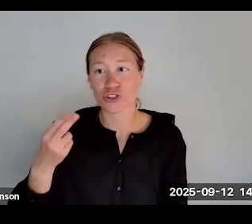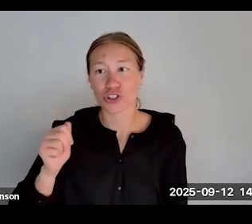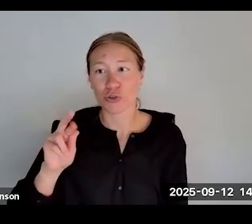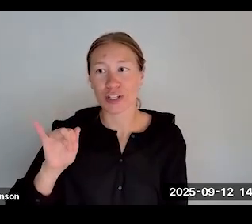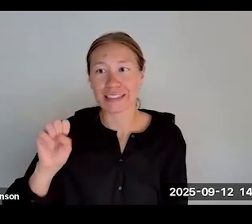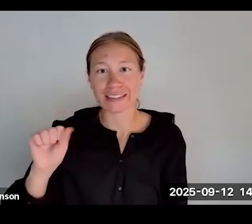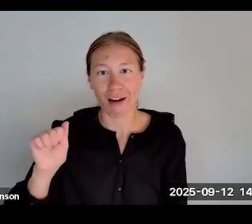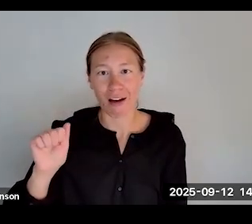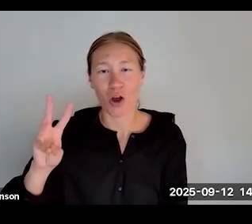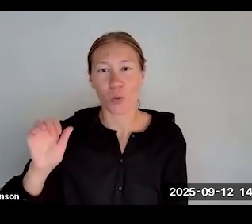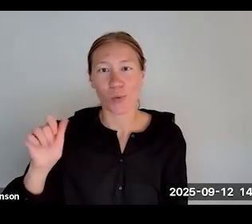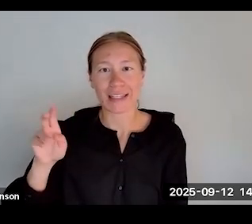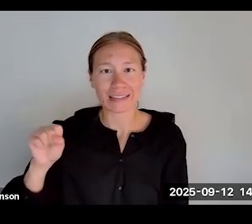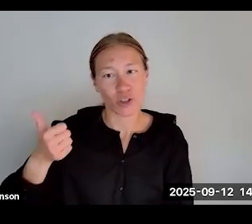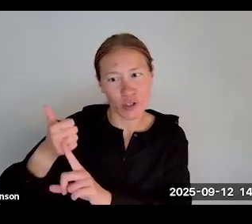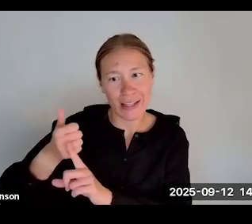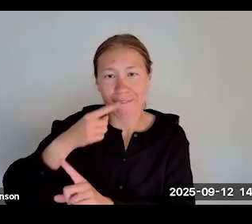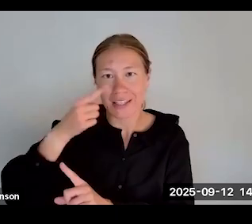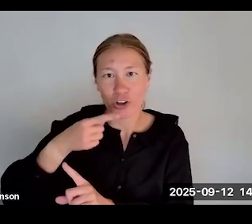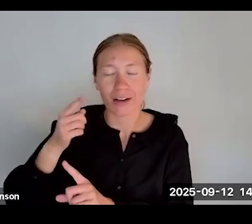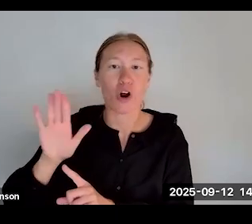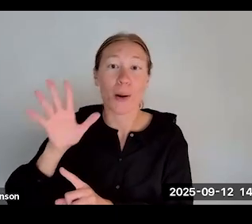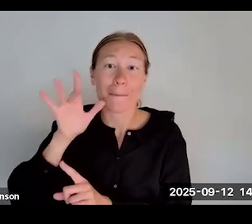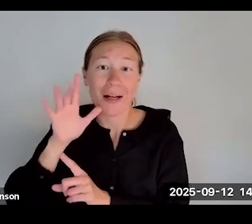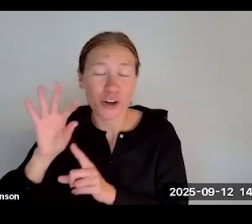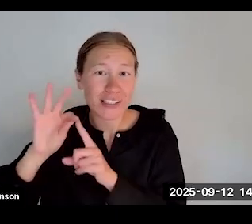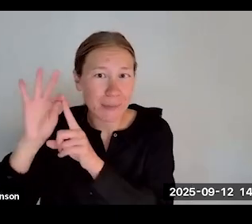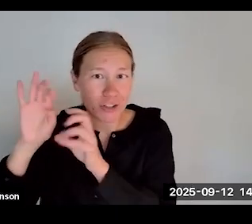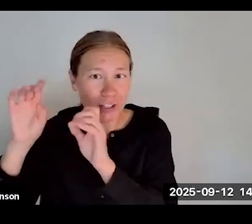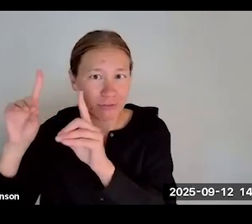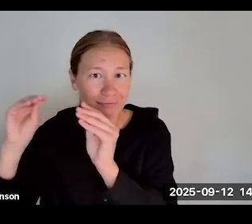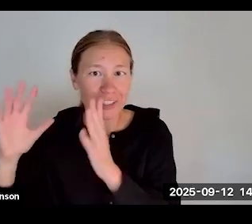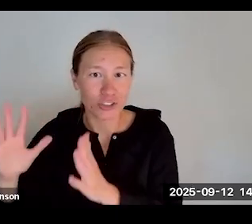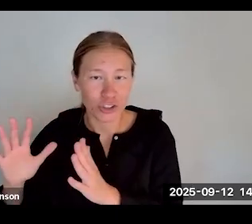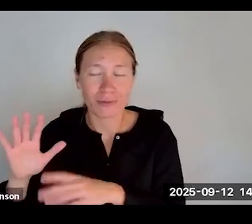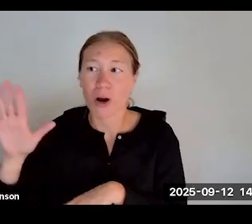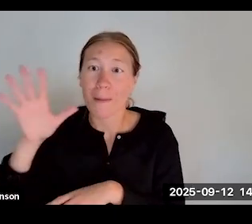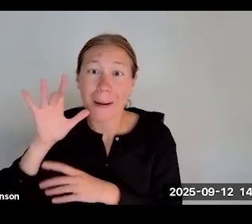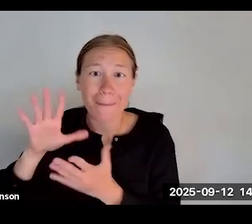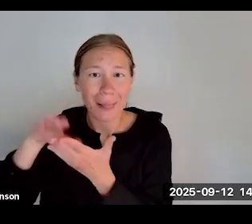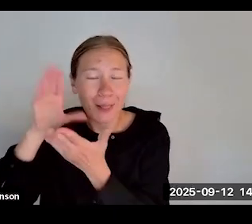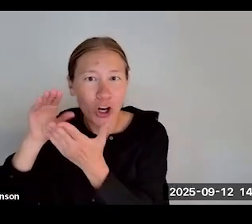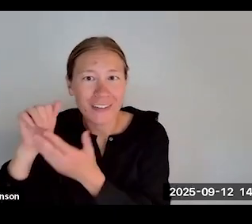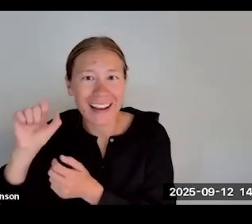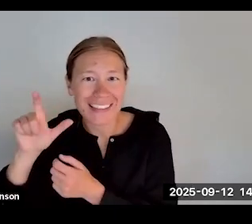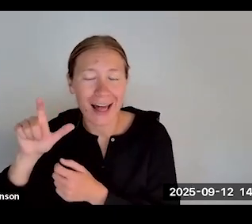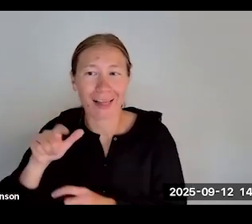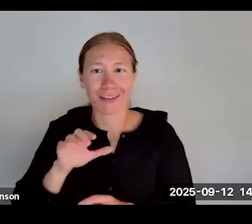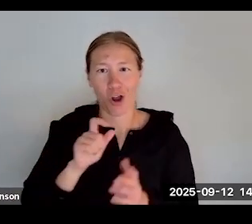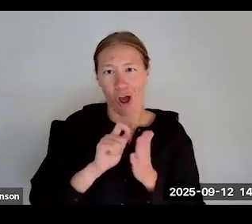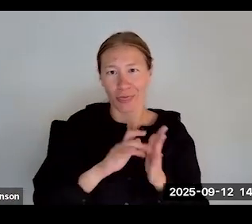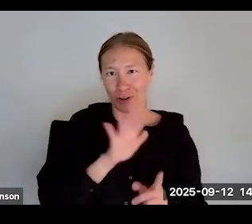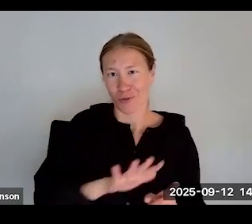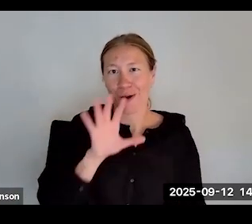hearing. Her mom was a special education teacher and learned ASL when Sharissa was around 10. Sharissa has mentioned